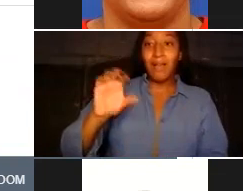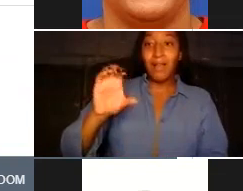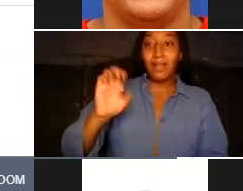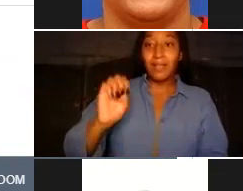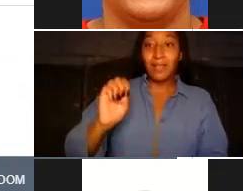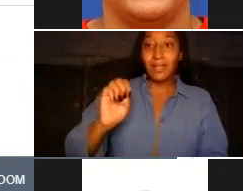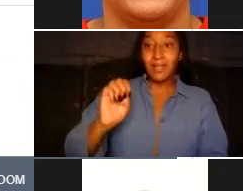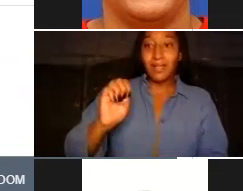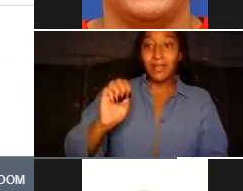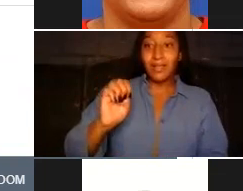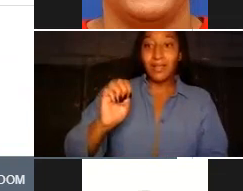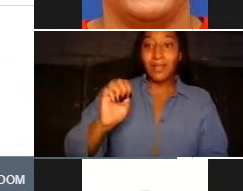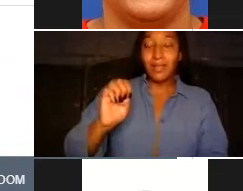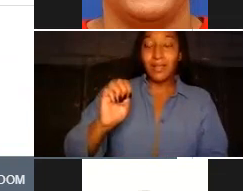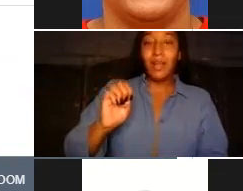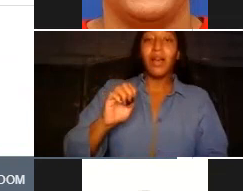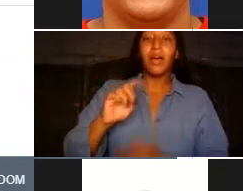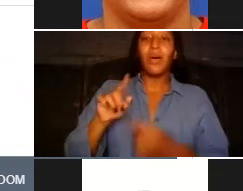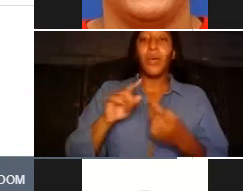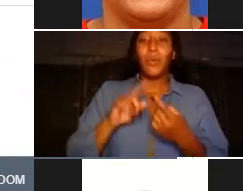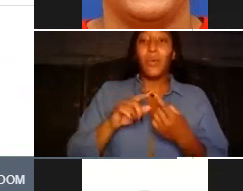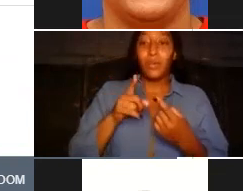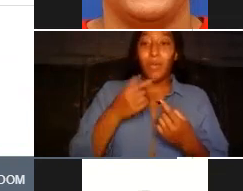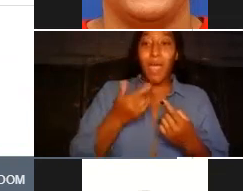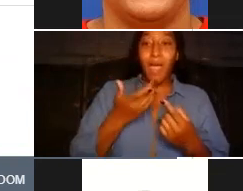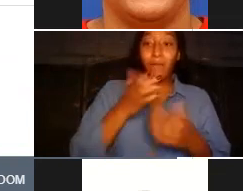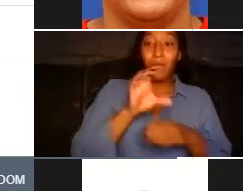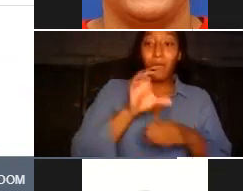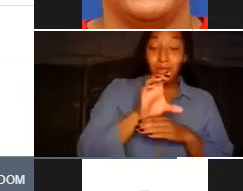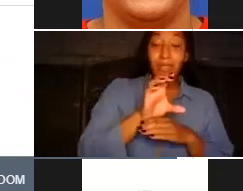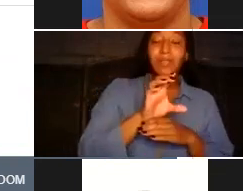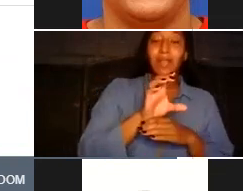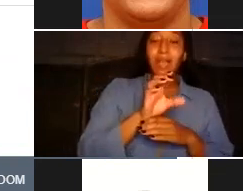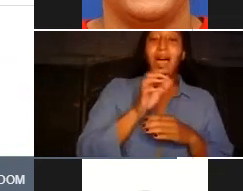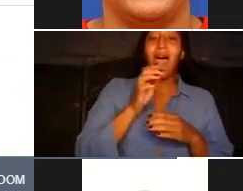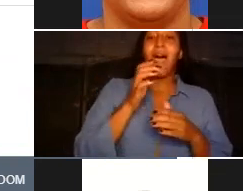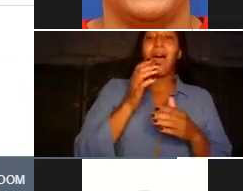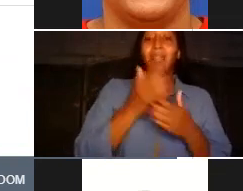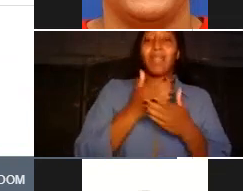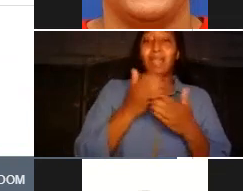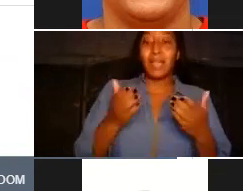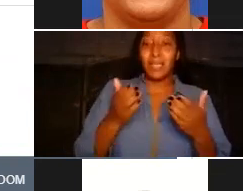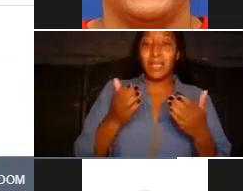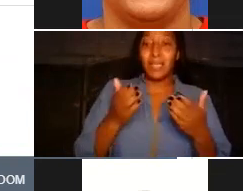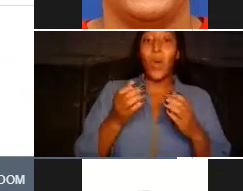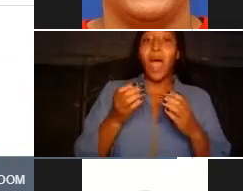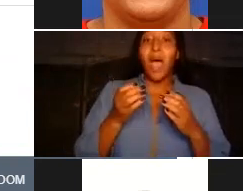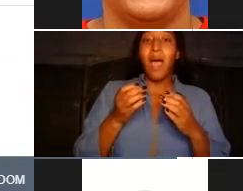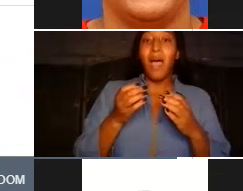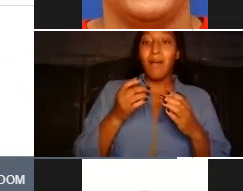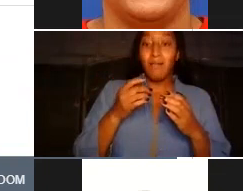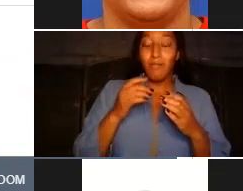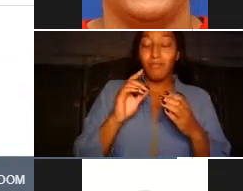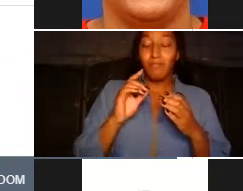then that's what we're talking about. Those two objects are in vibrating or oscillating